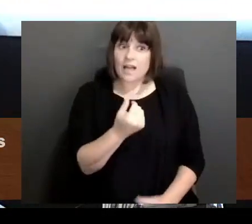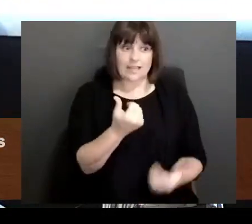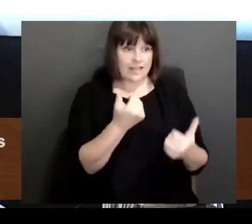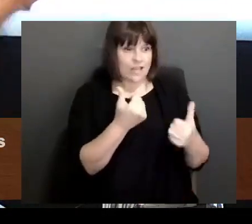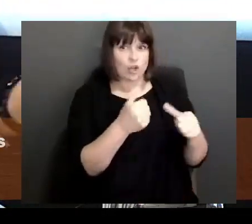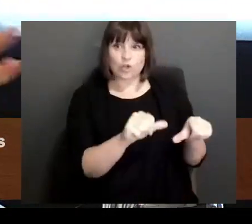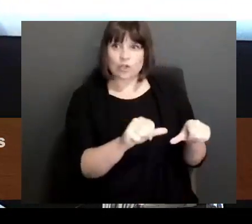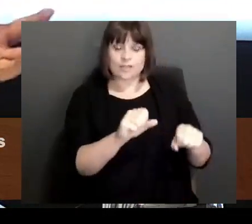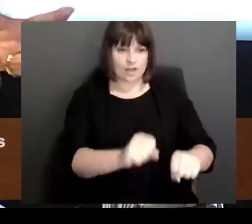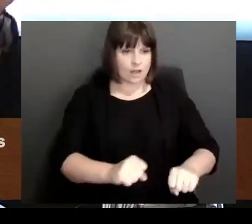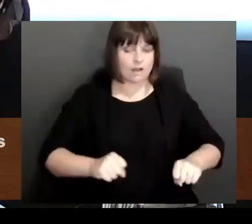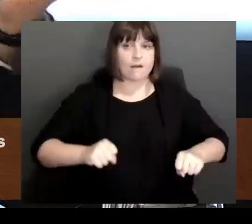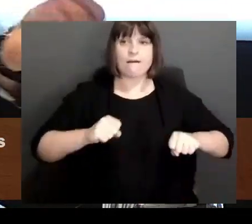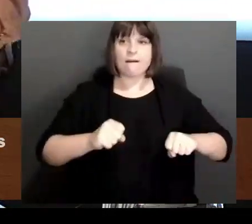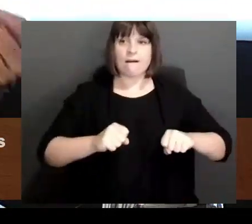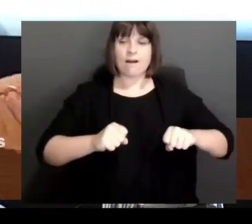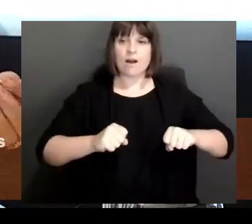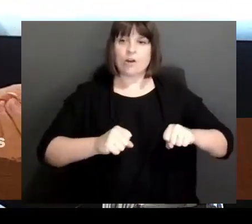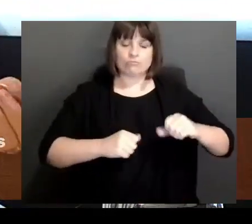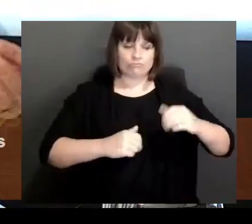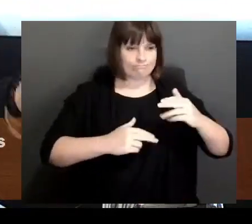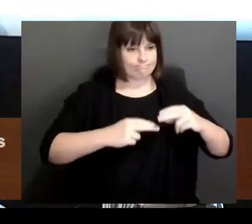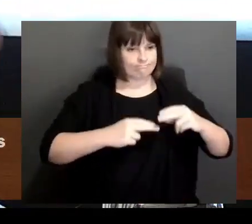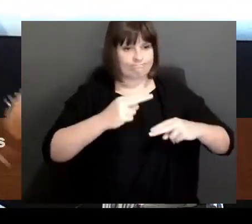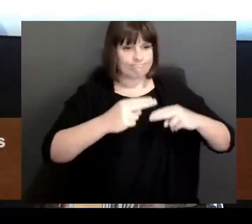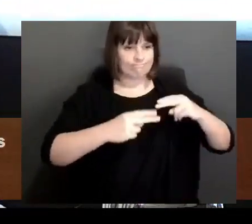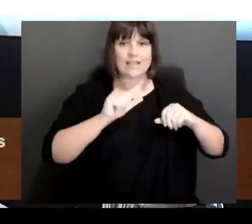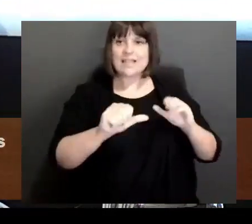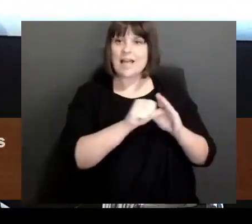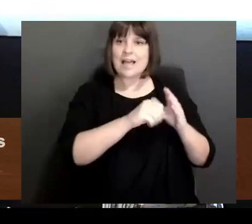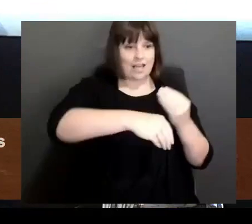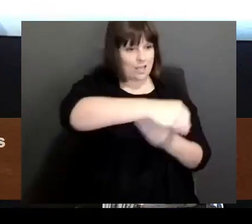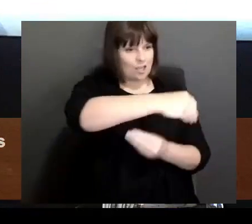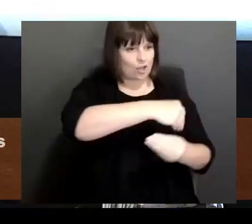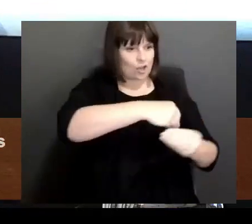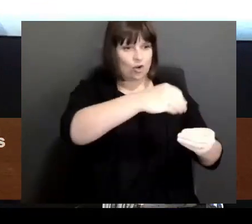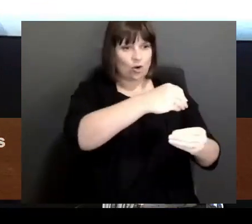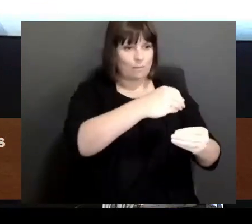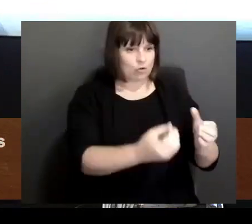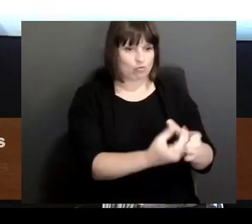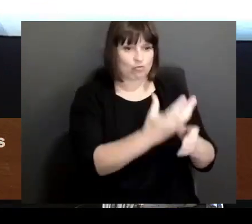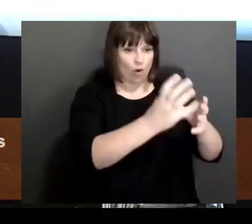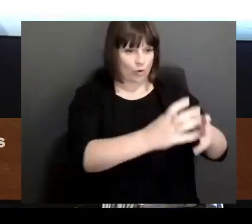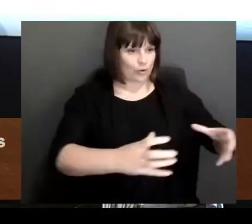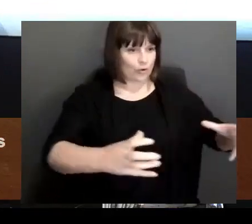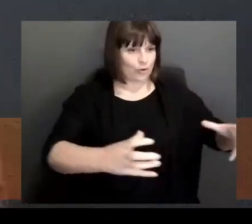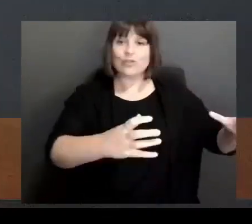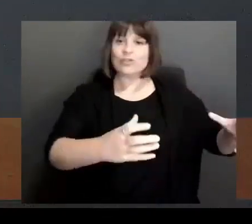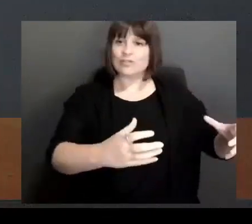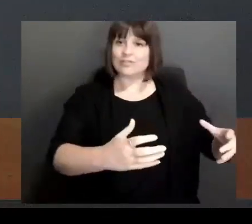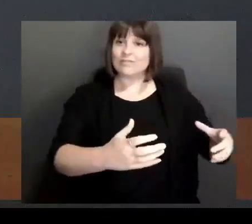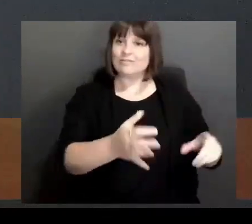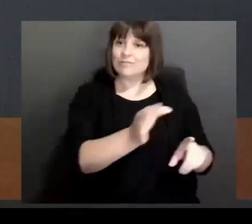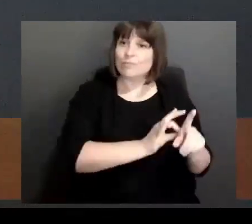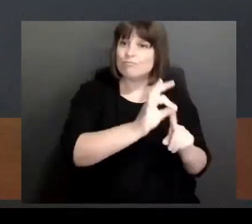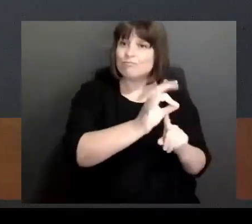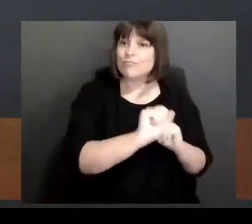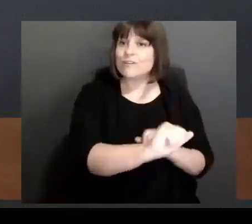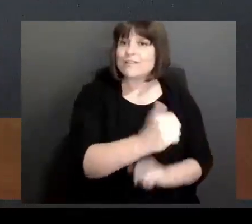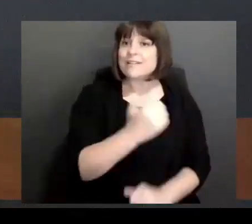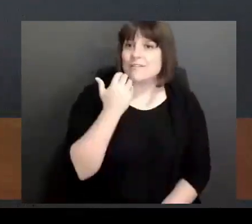really develop up their own economic prosperity in the future. I just want to make a one last comment as